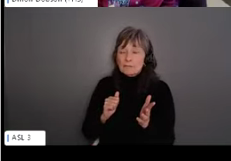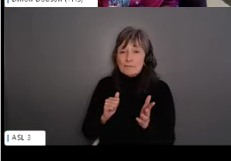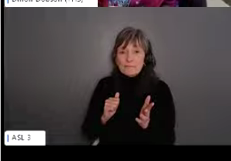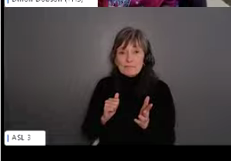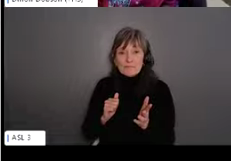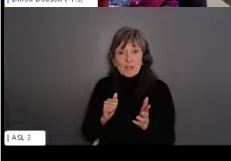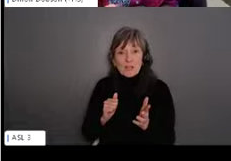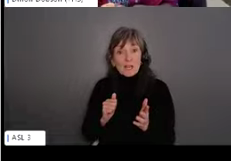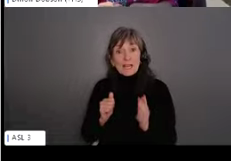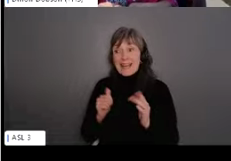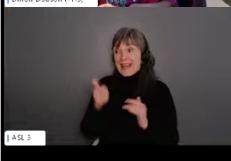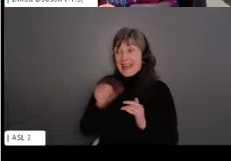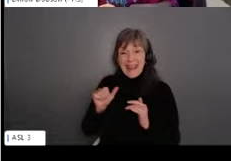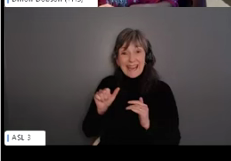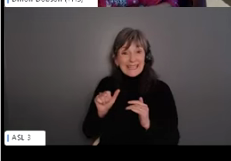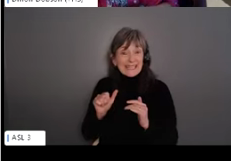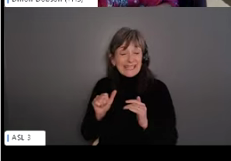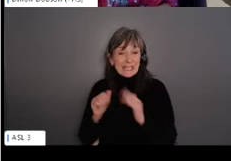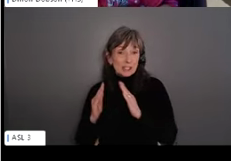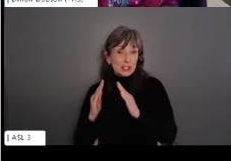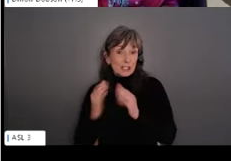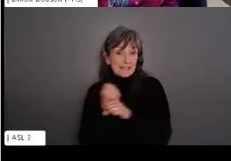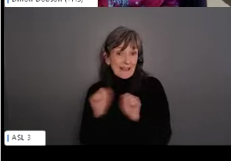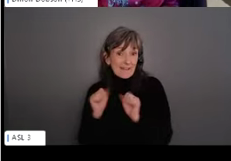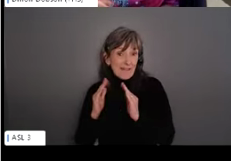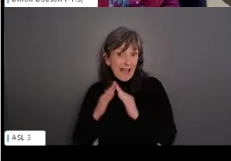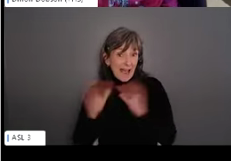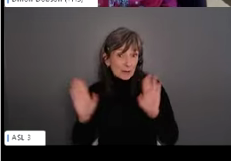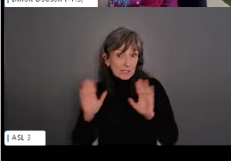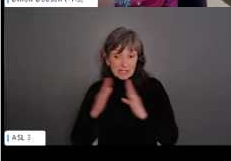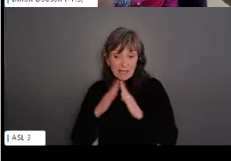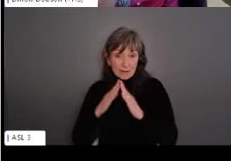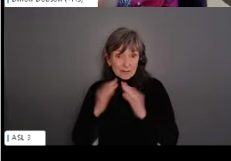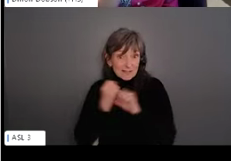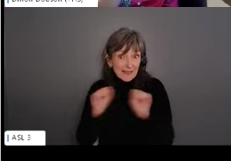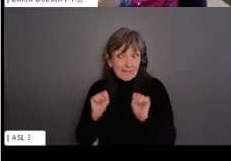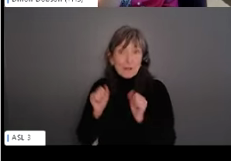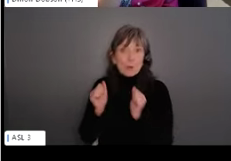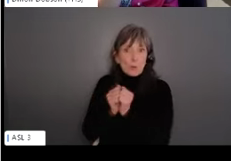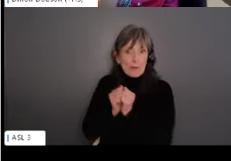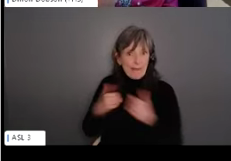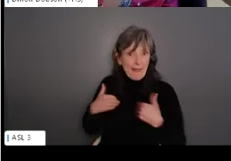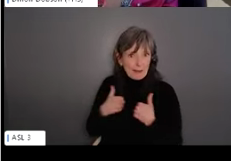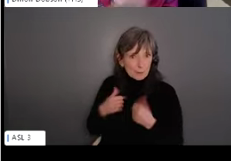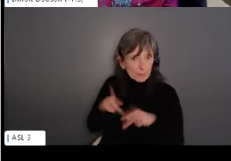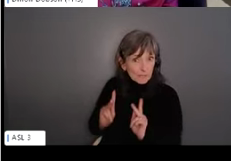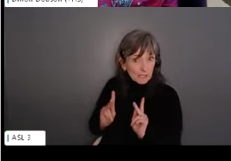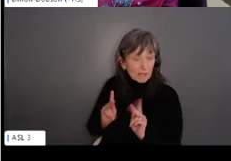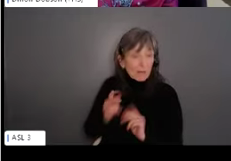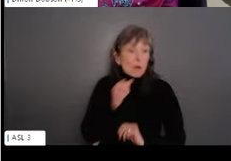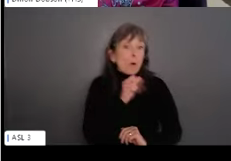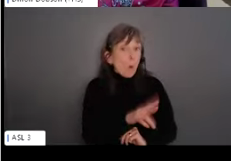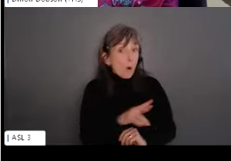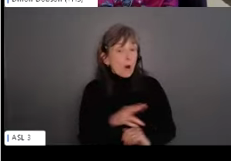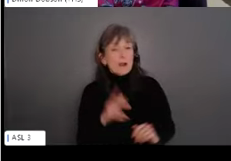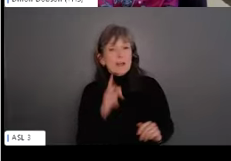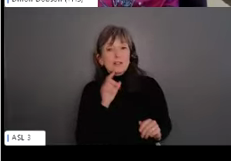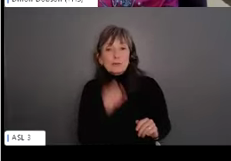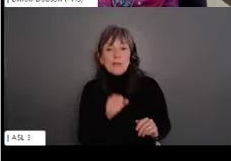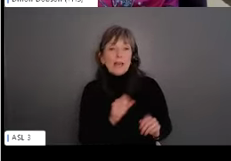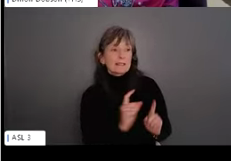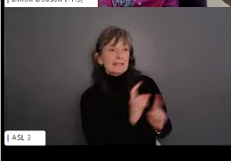will co-shelter. Alternatively, there are programs where you can enroll your animal into a foster program. We have a program such as this, where let's